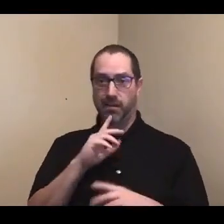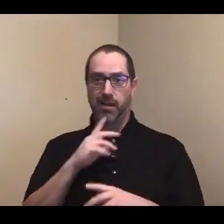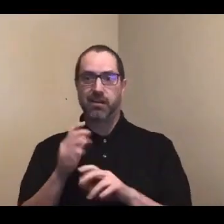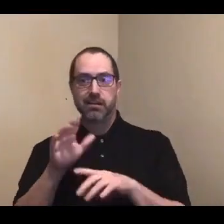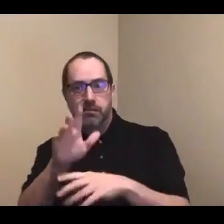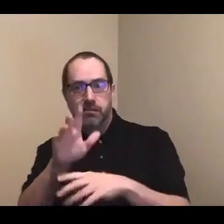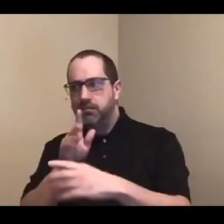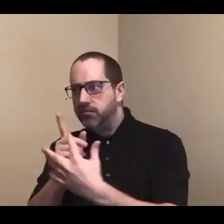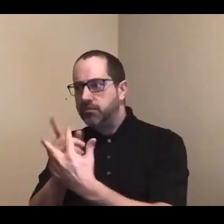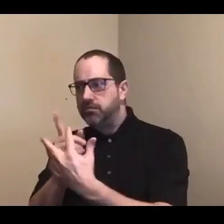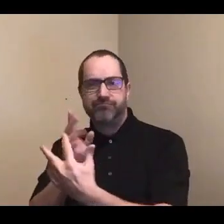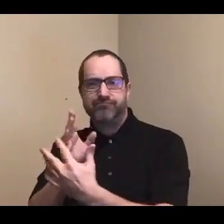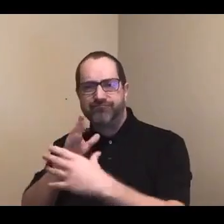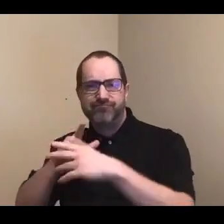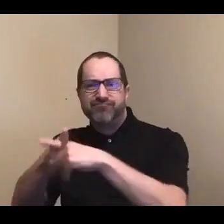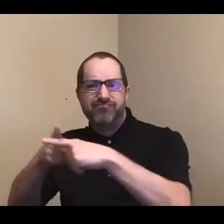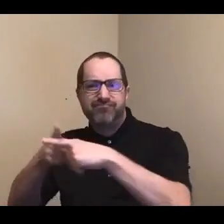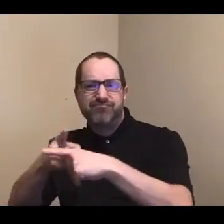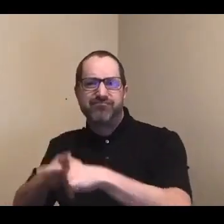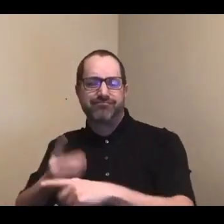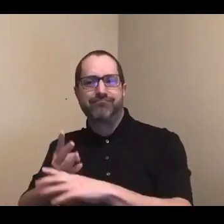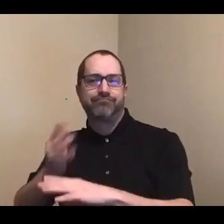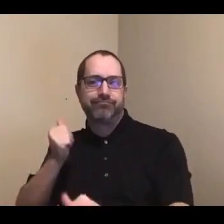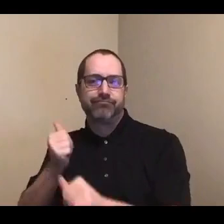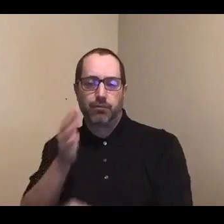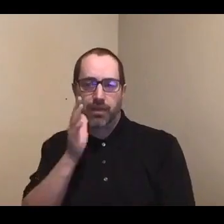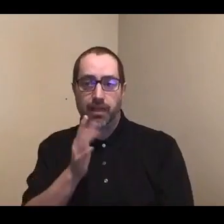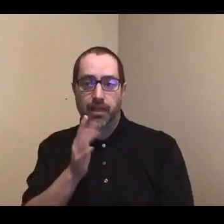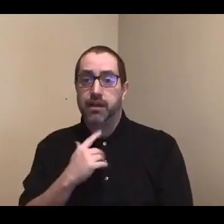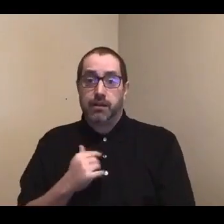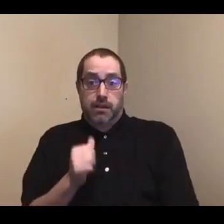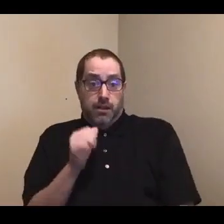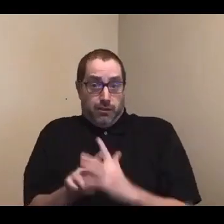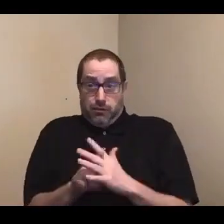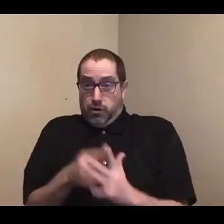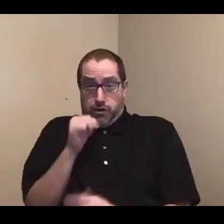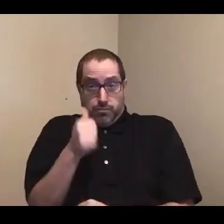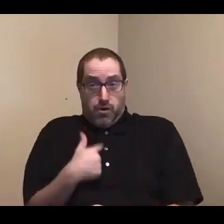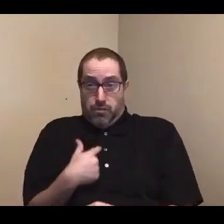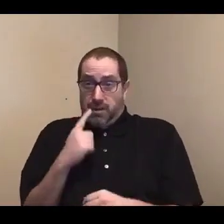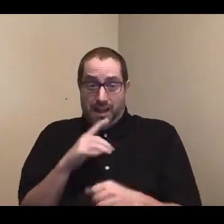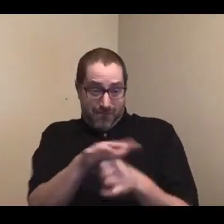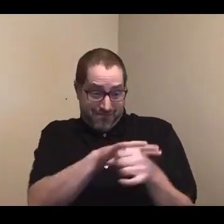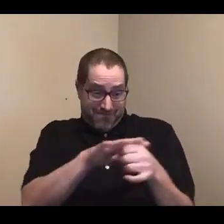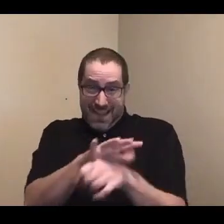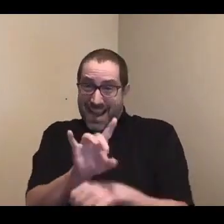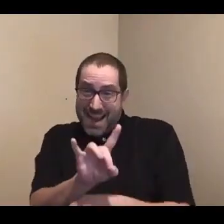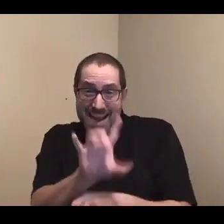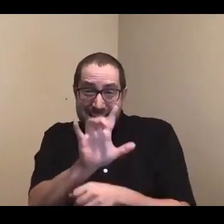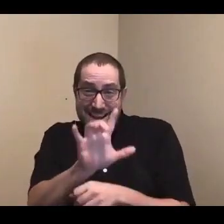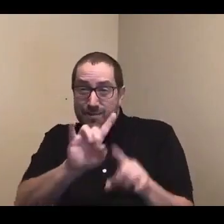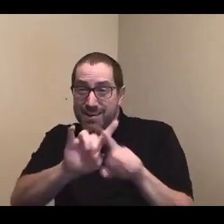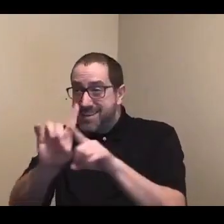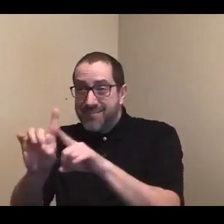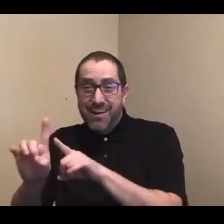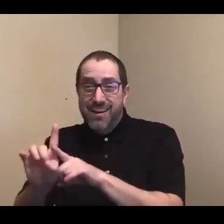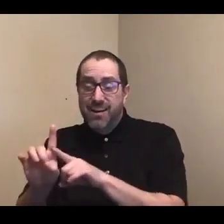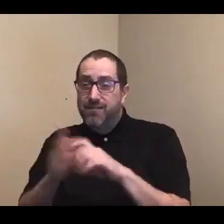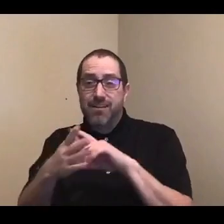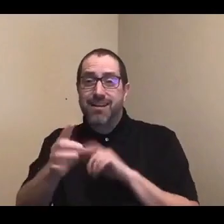be approximately 100 different locations where you can book your vaccine shot. So no one should have to